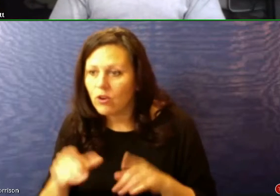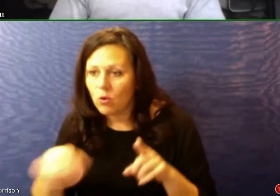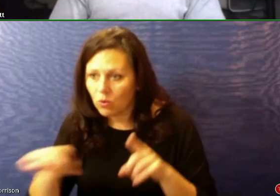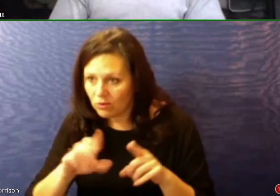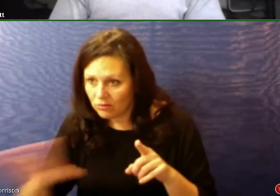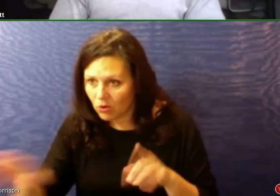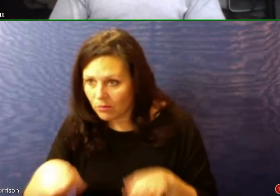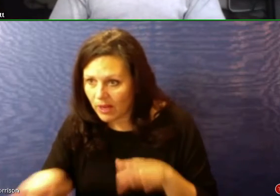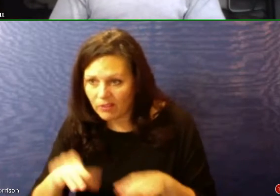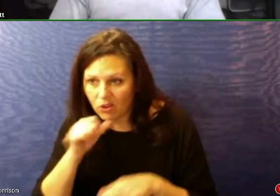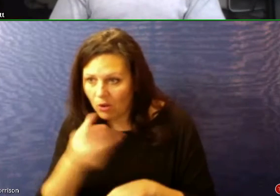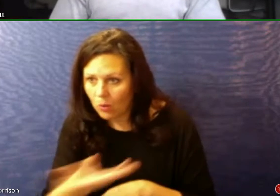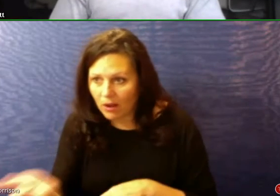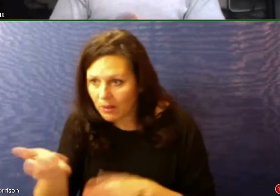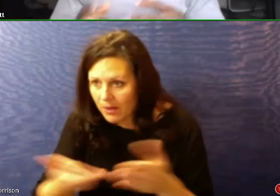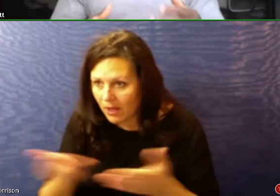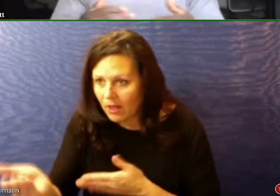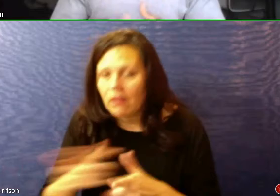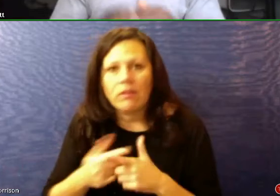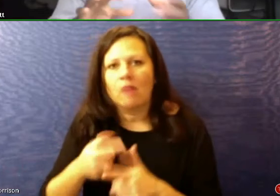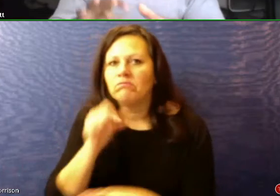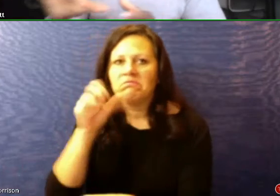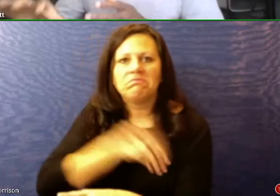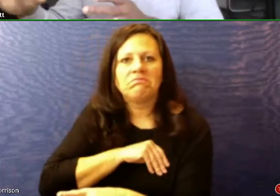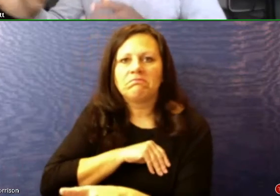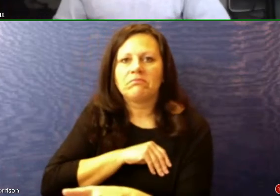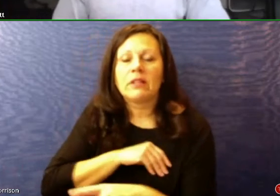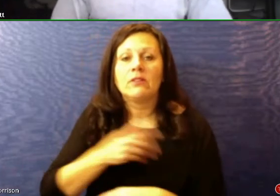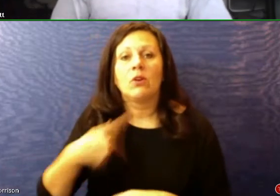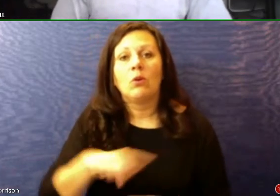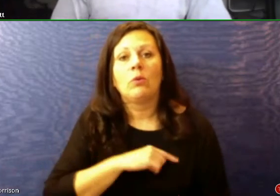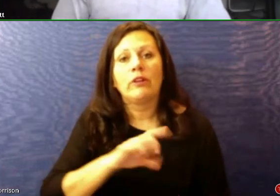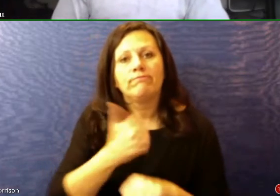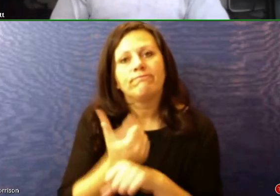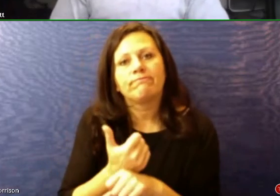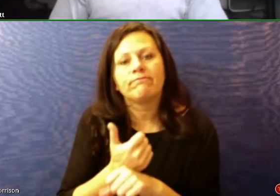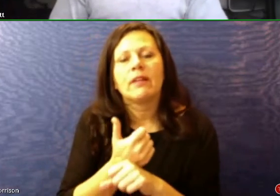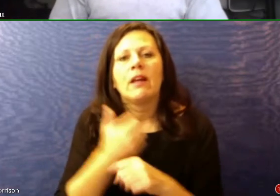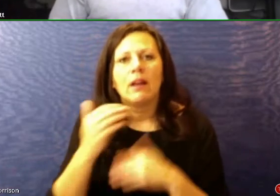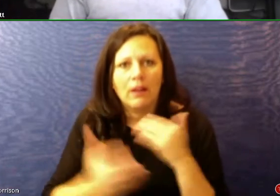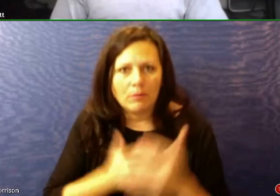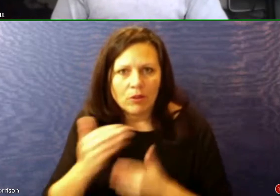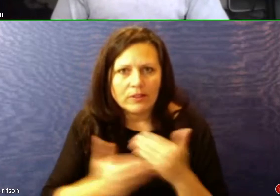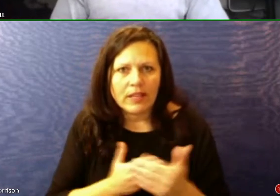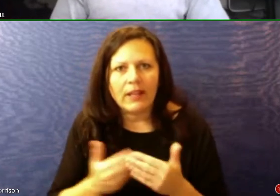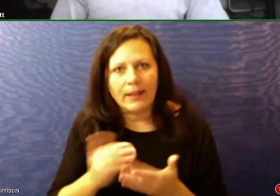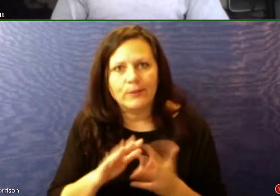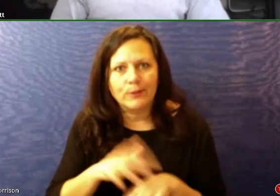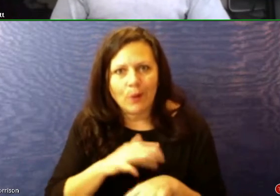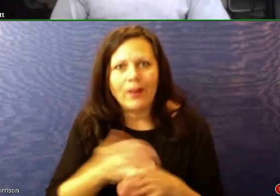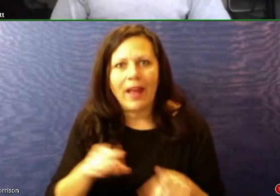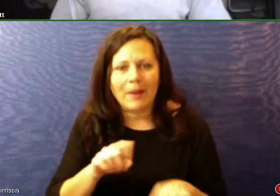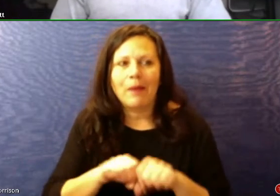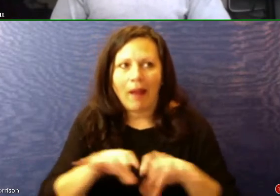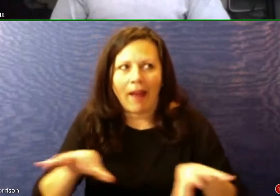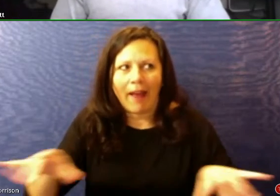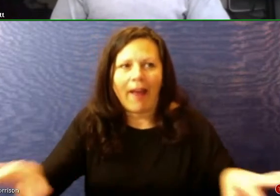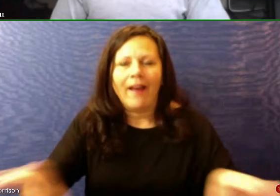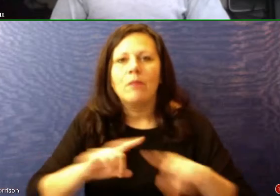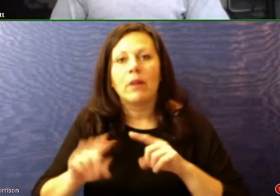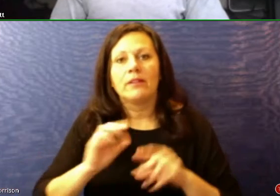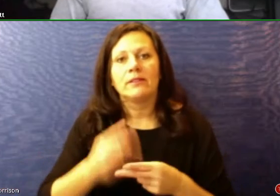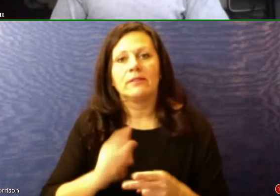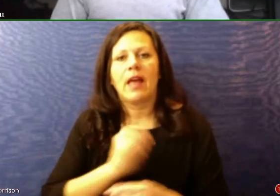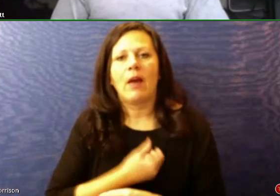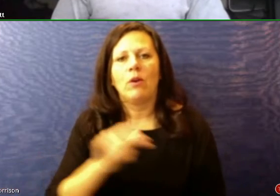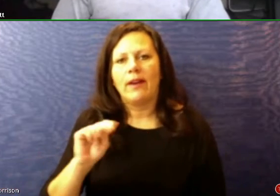we are in the process of launching, and I believe it's slowly making its way out, is our NHL hotline. And this hotline is